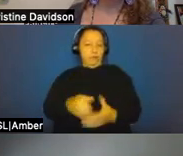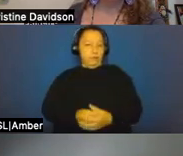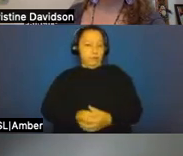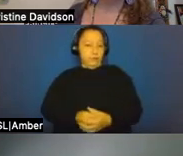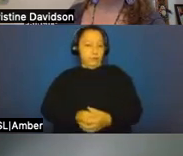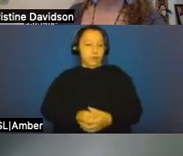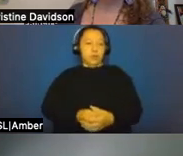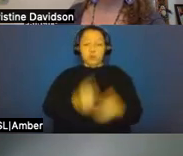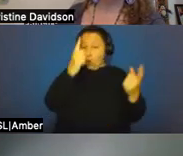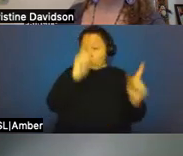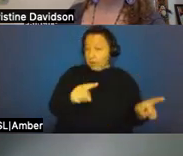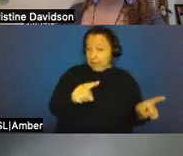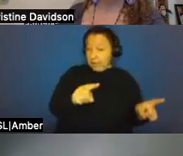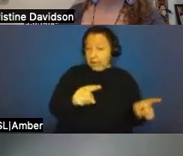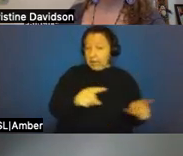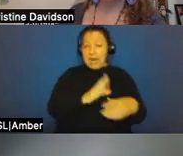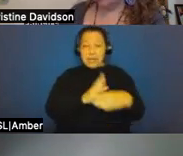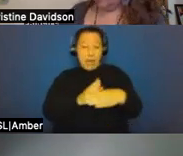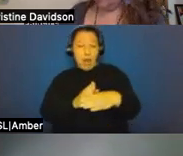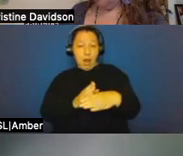Agree, in the middle, disagree.